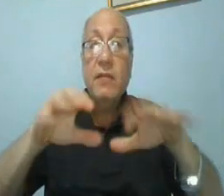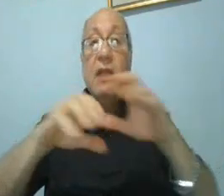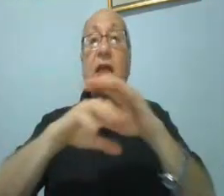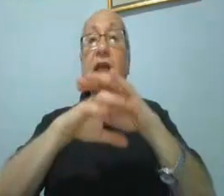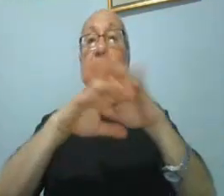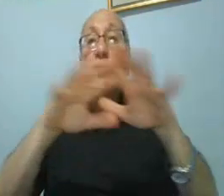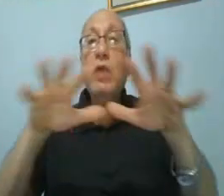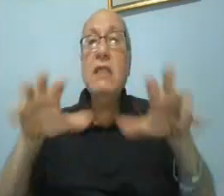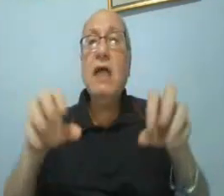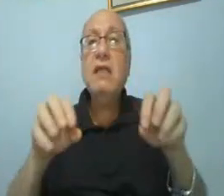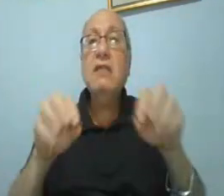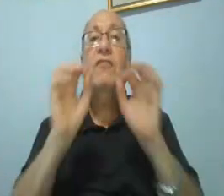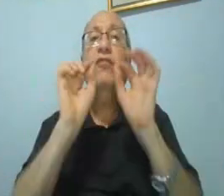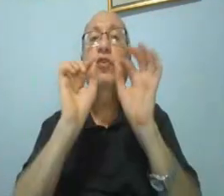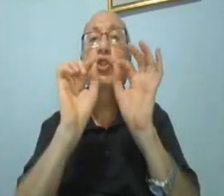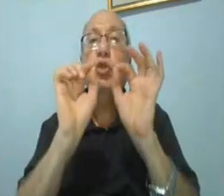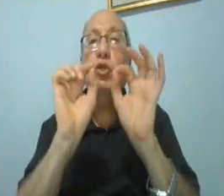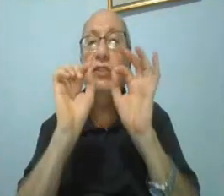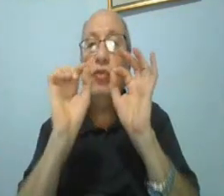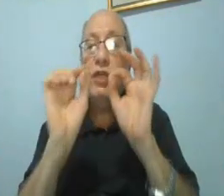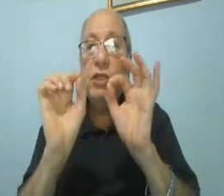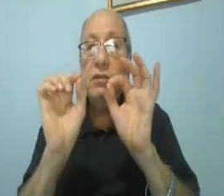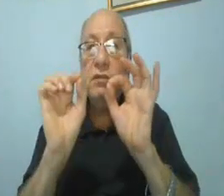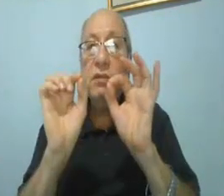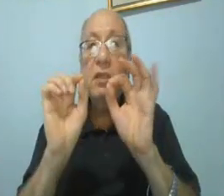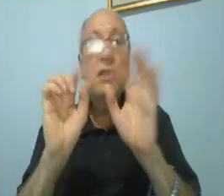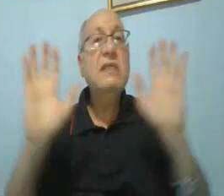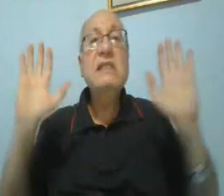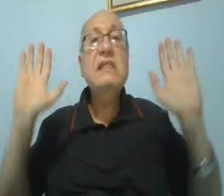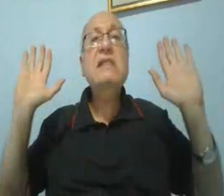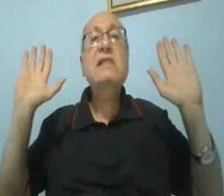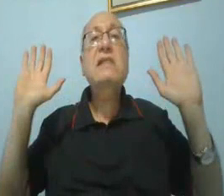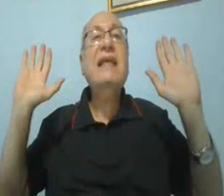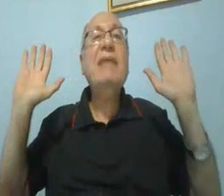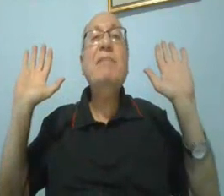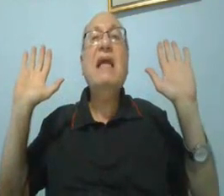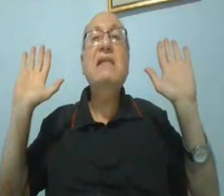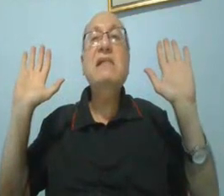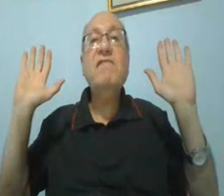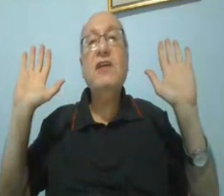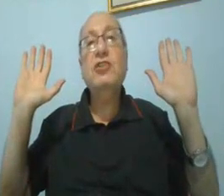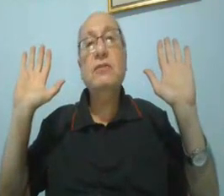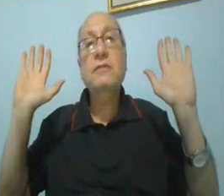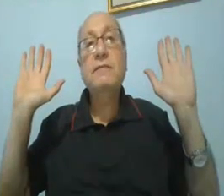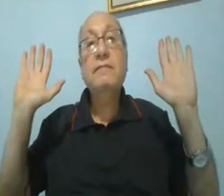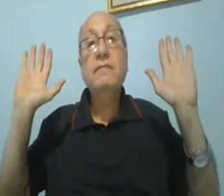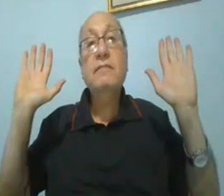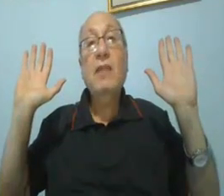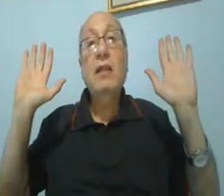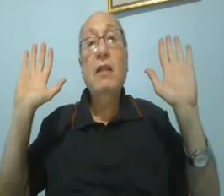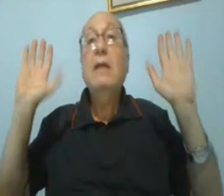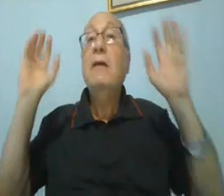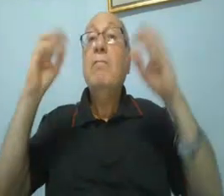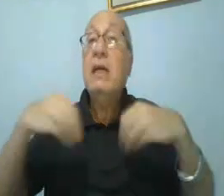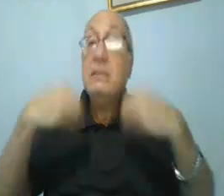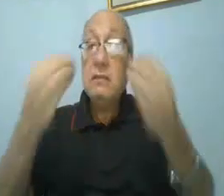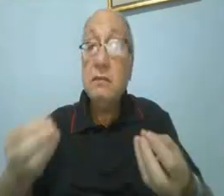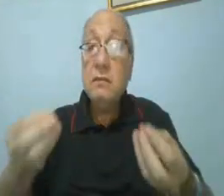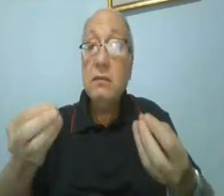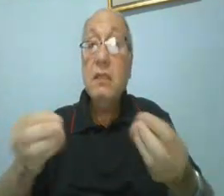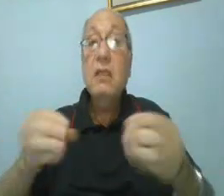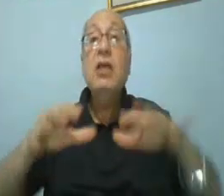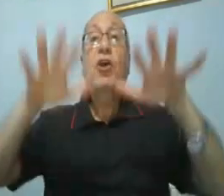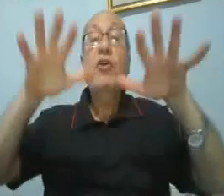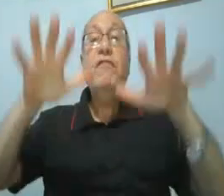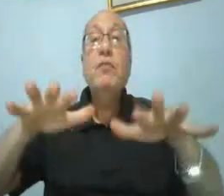instruments in glutaraldehyde for short duration, this is chemical disinfection.